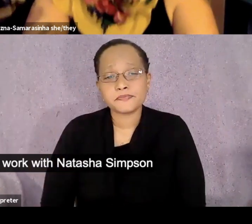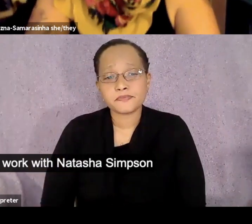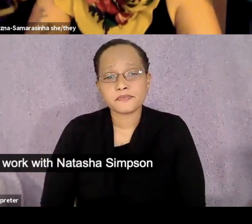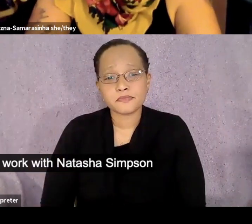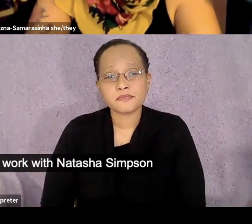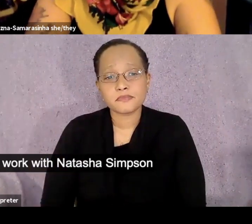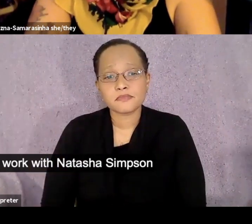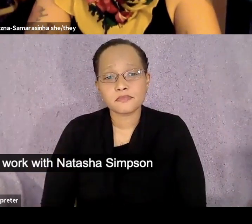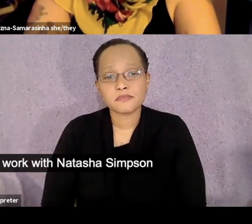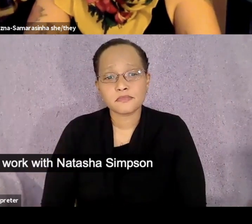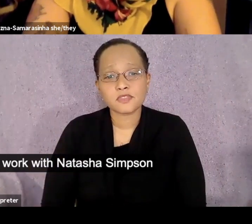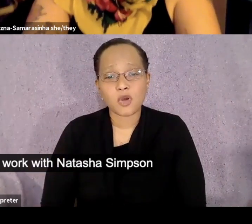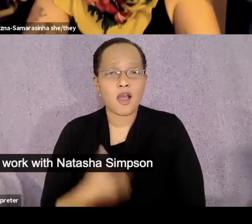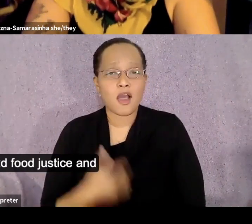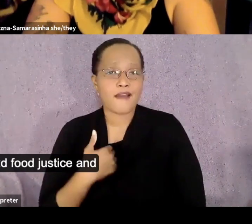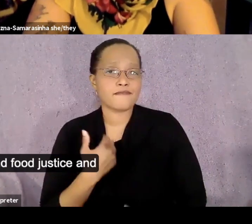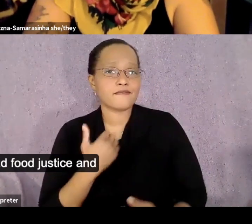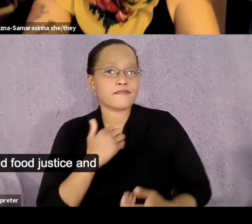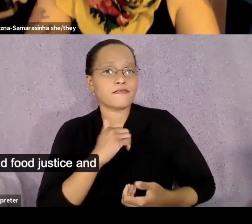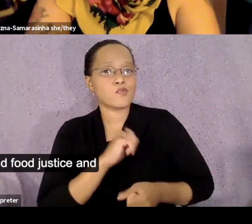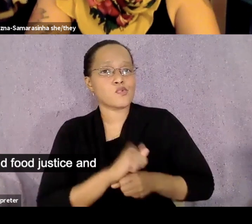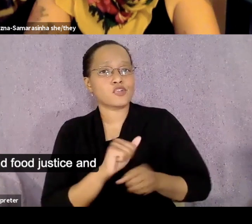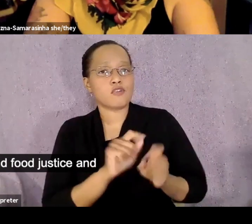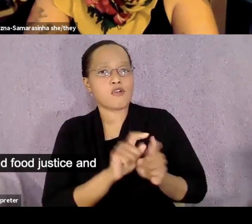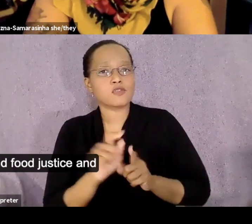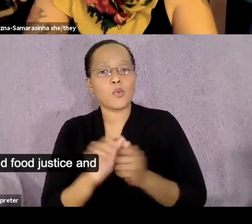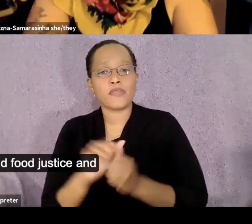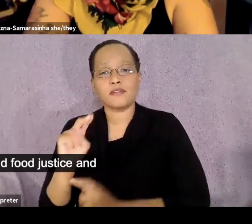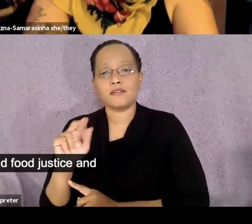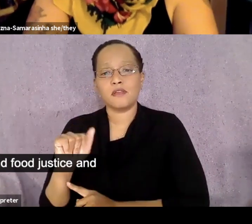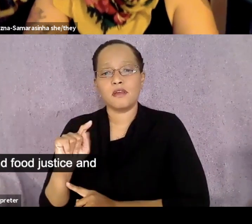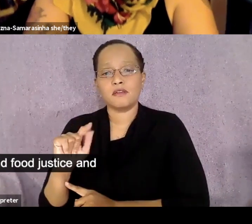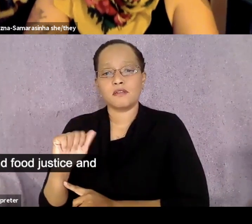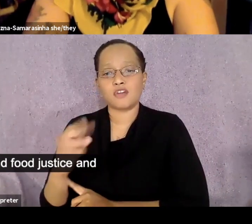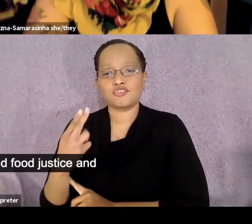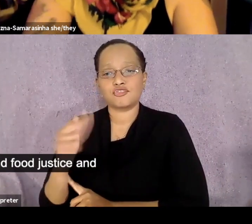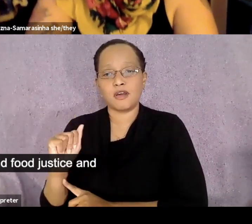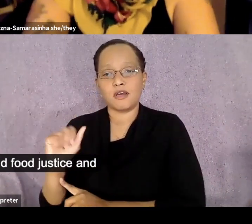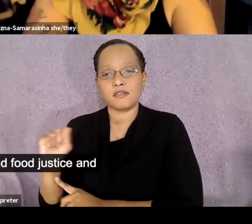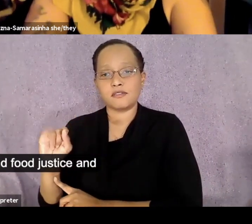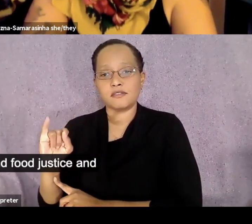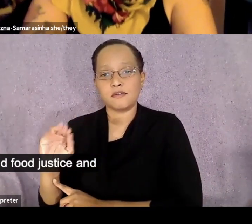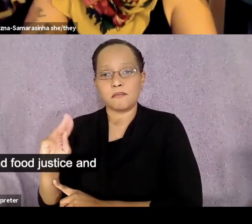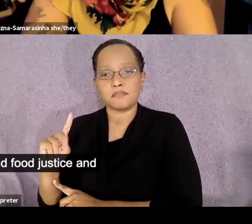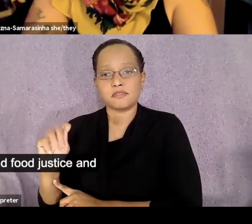of Natasha Simpson, who did work around food justice and